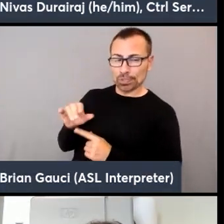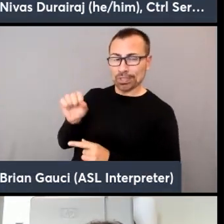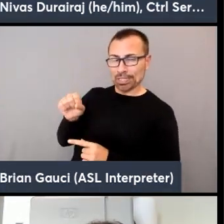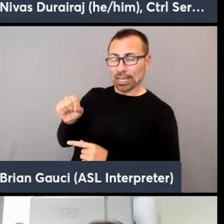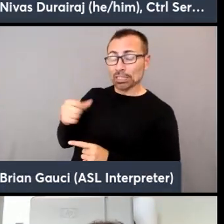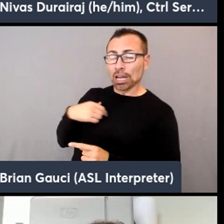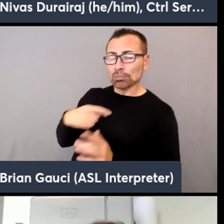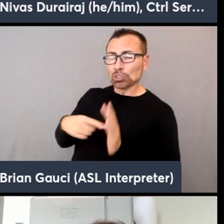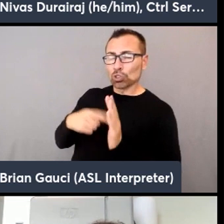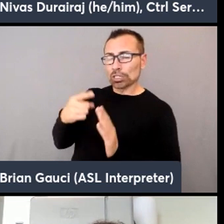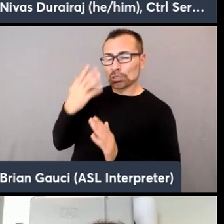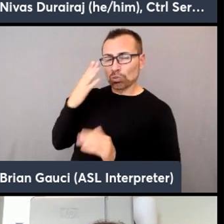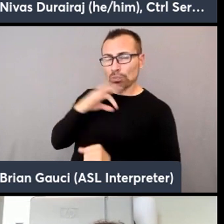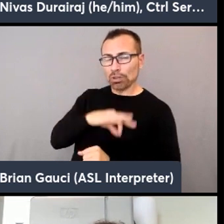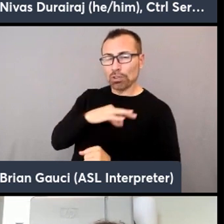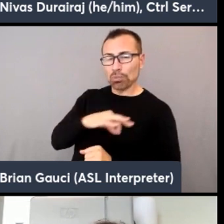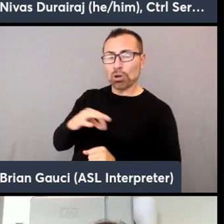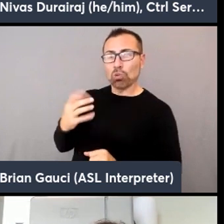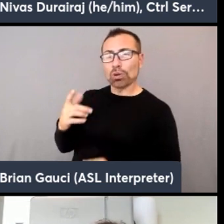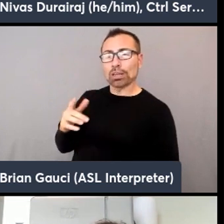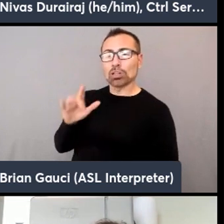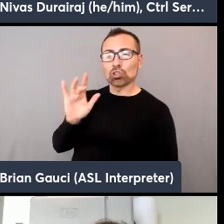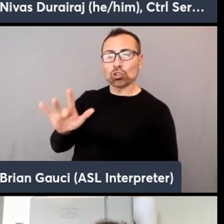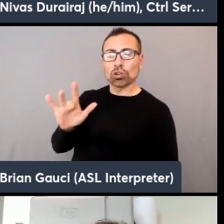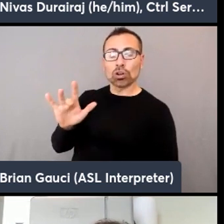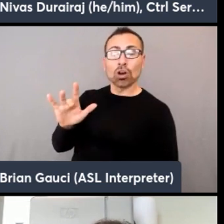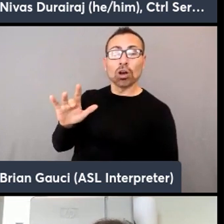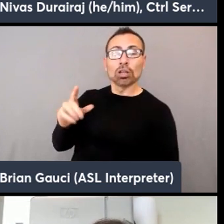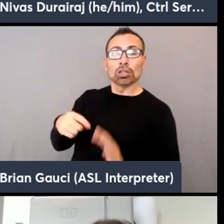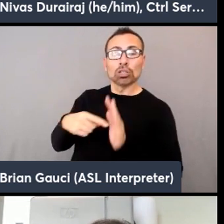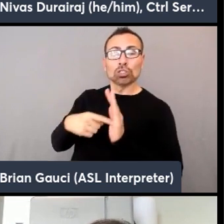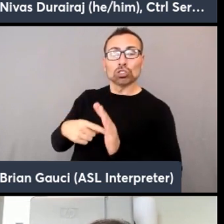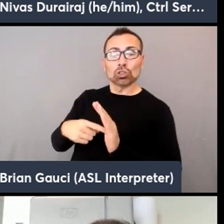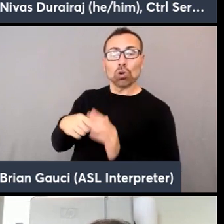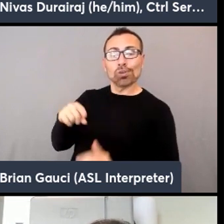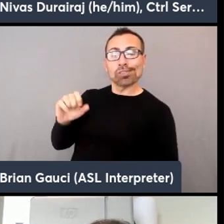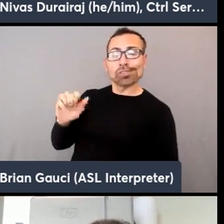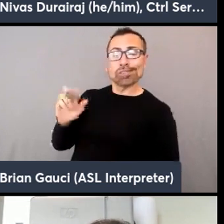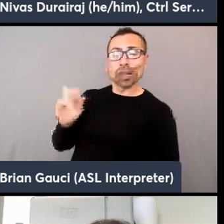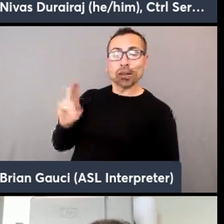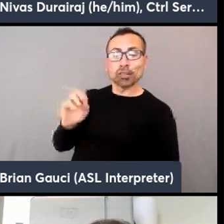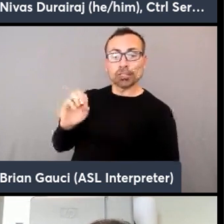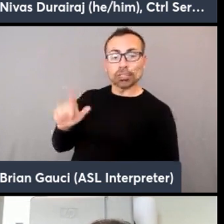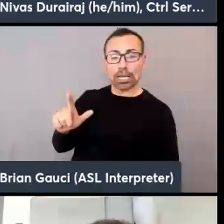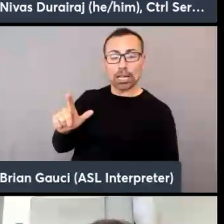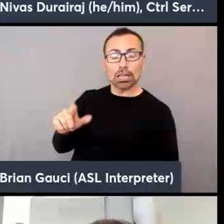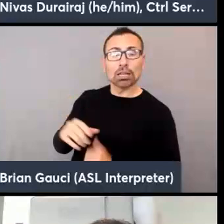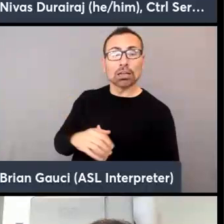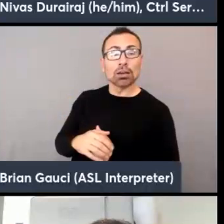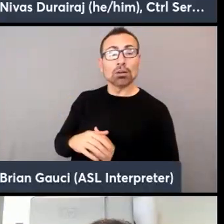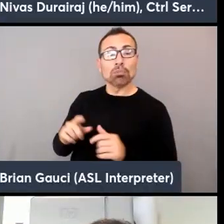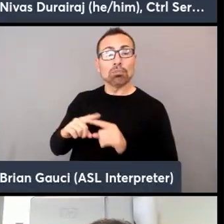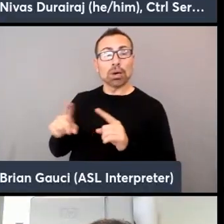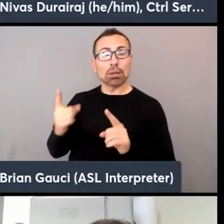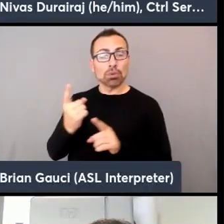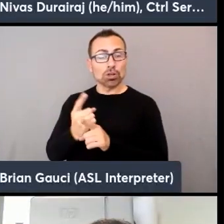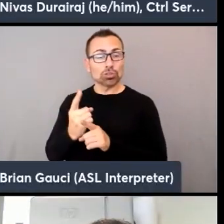flip this Show Carousel feature flag on. But I'll also show you the